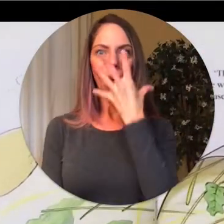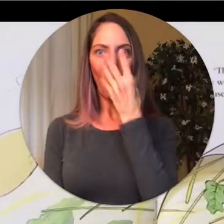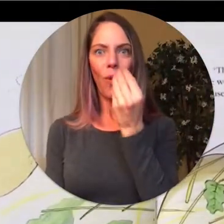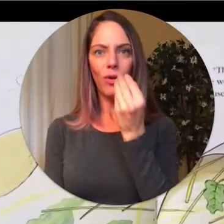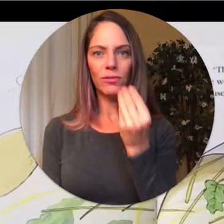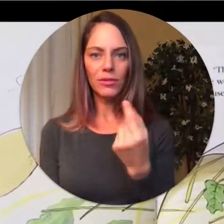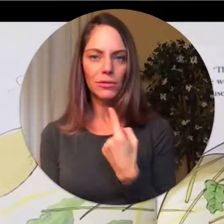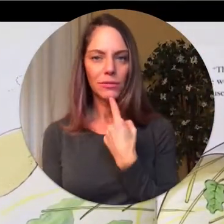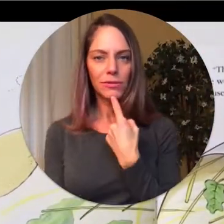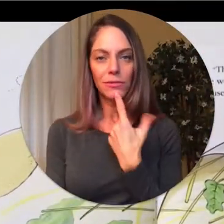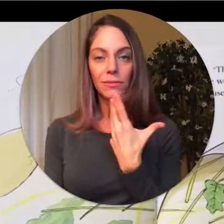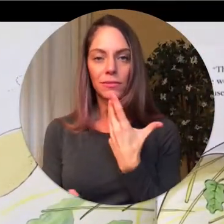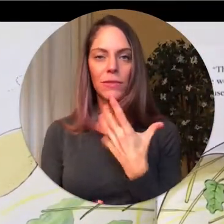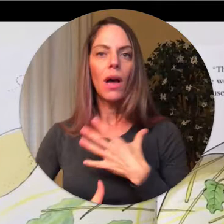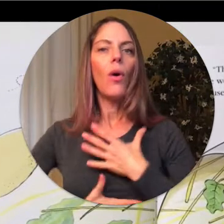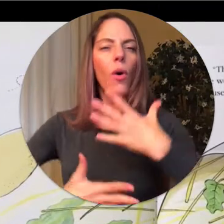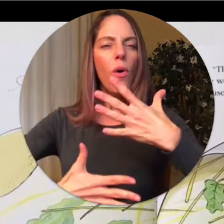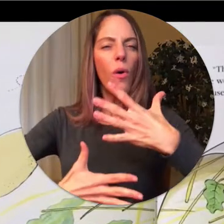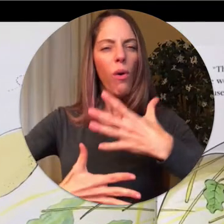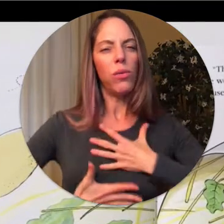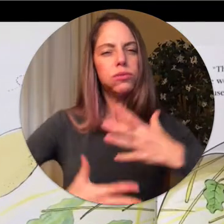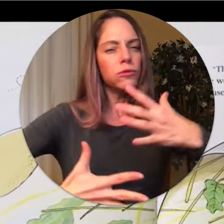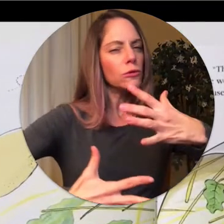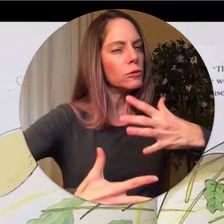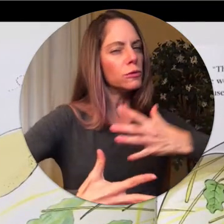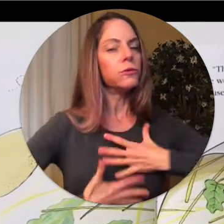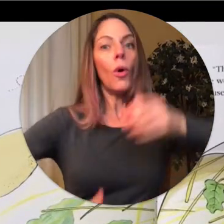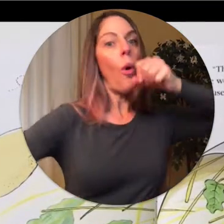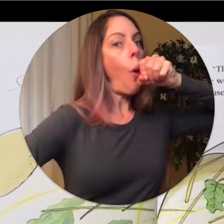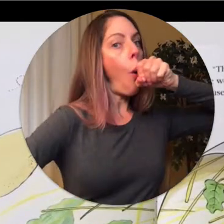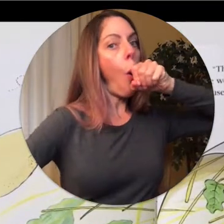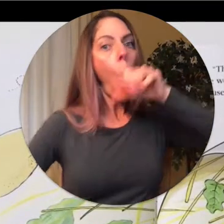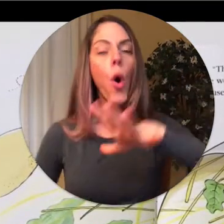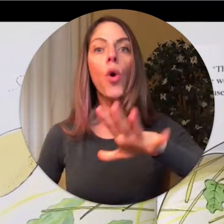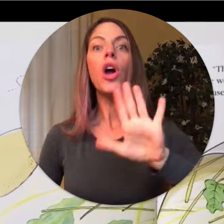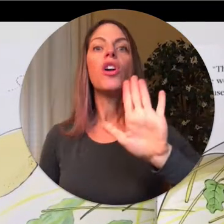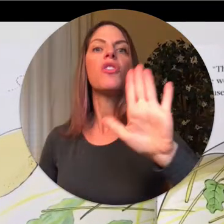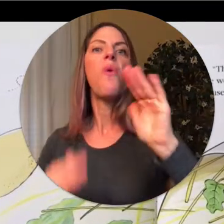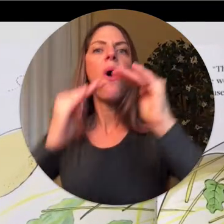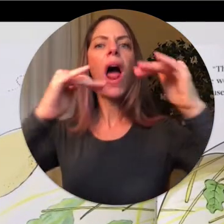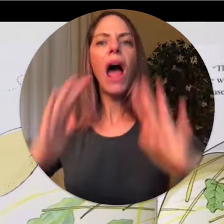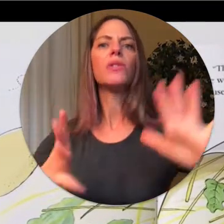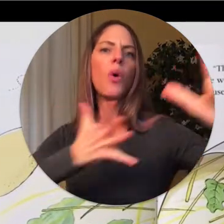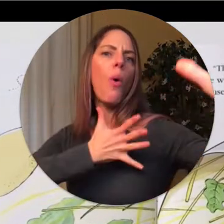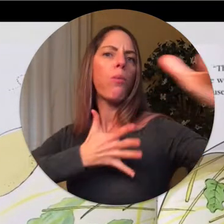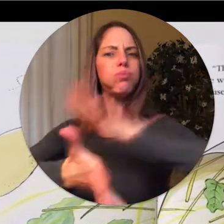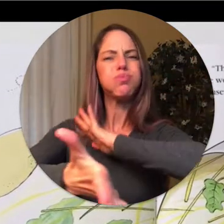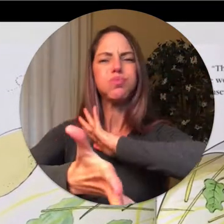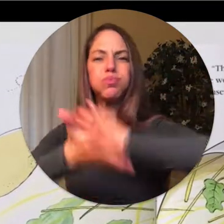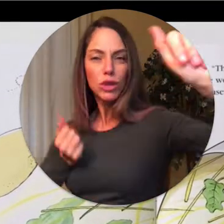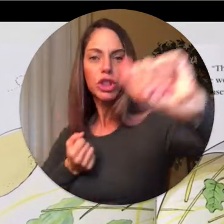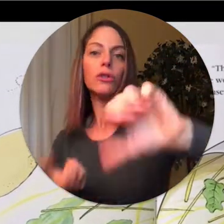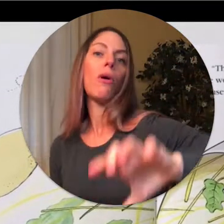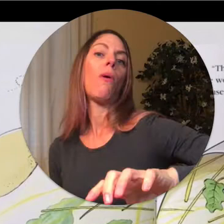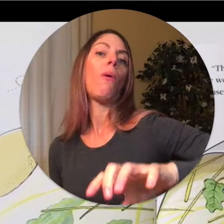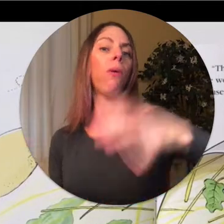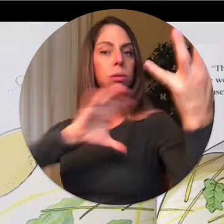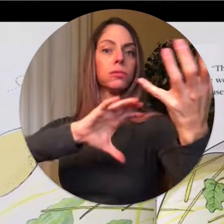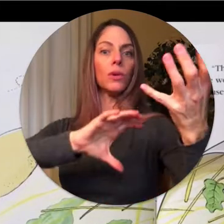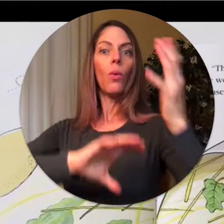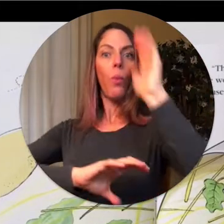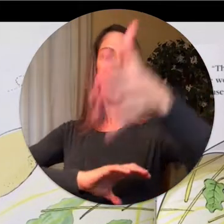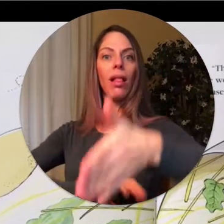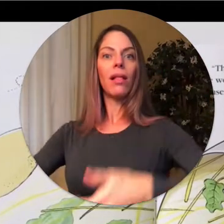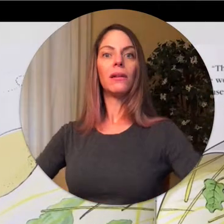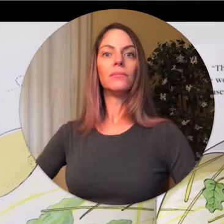"Then I'll huff, and I'll puff, and I'll blow your house in," shouted the wolf, and with an enormous breath, the